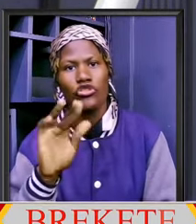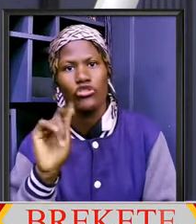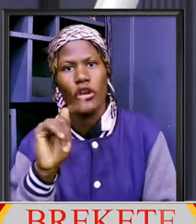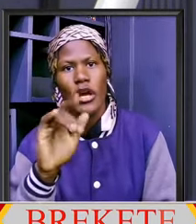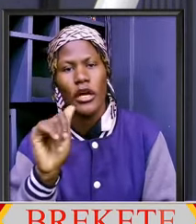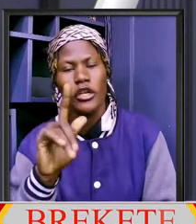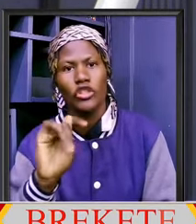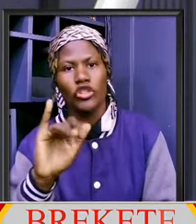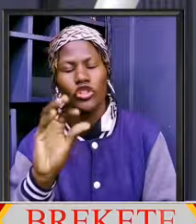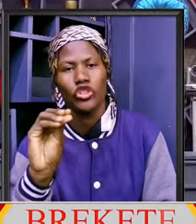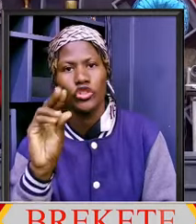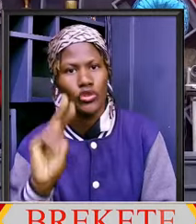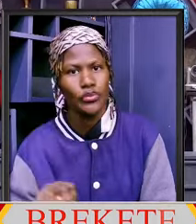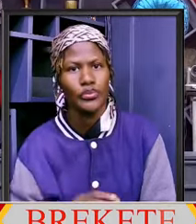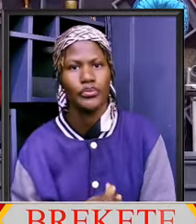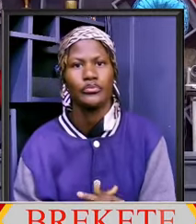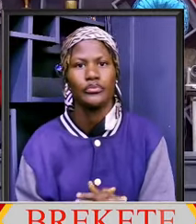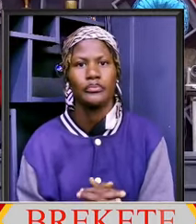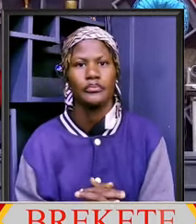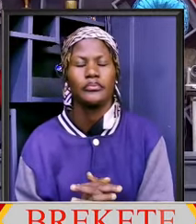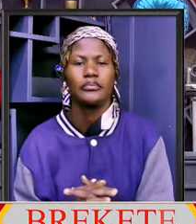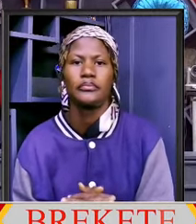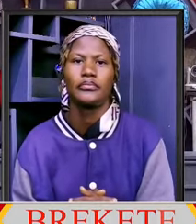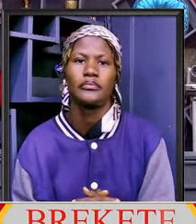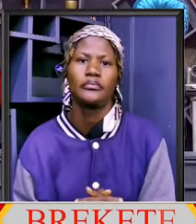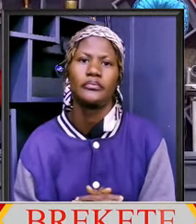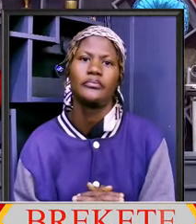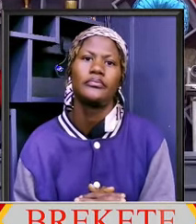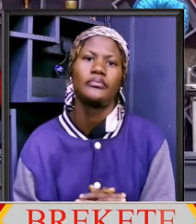May you give them distraction. Amen.